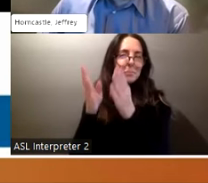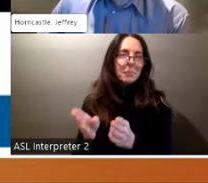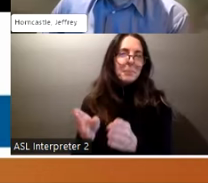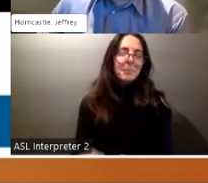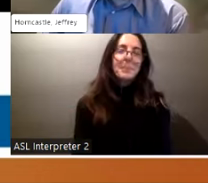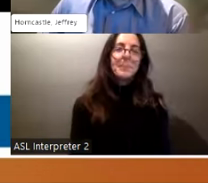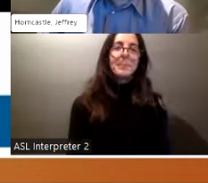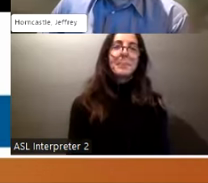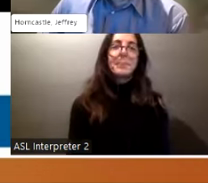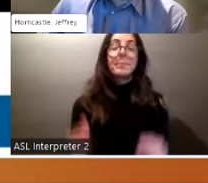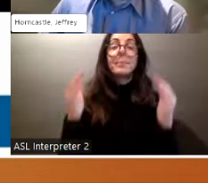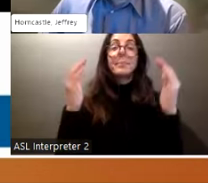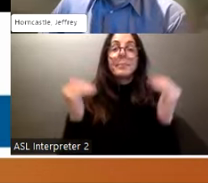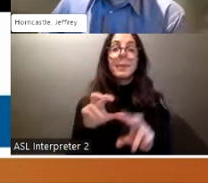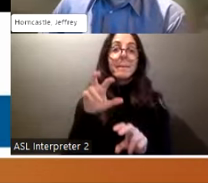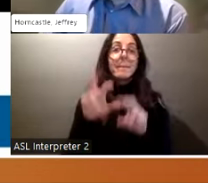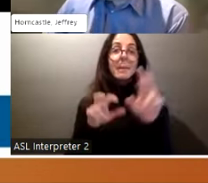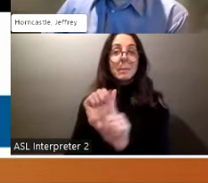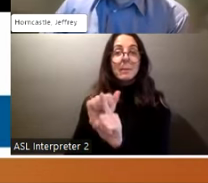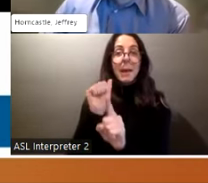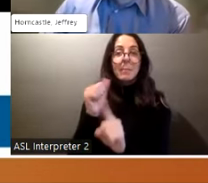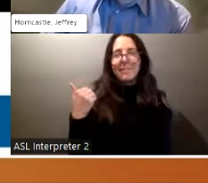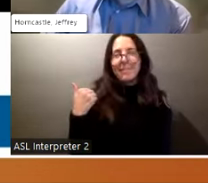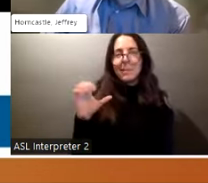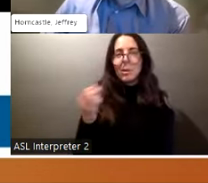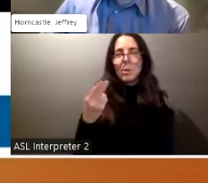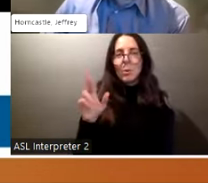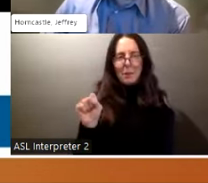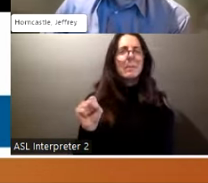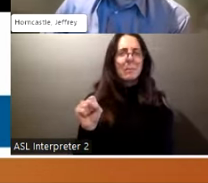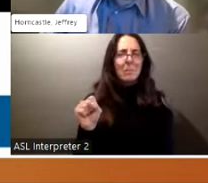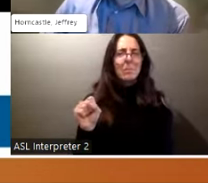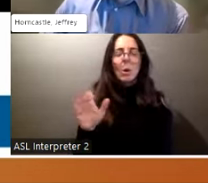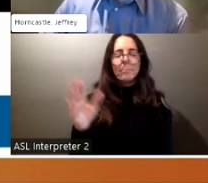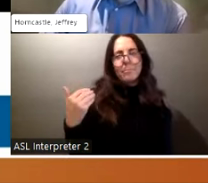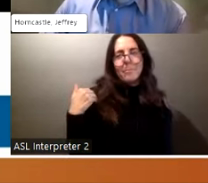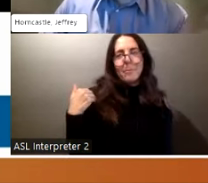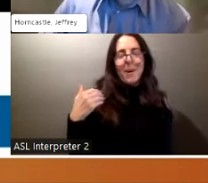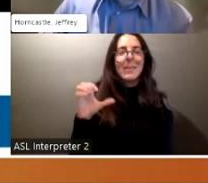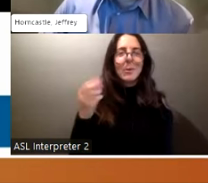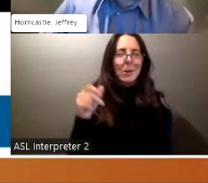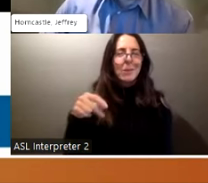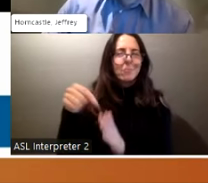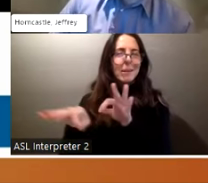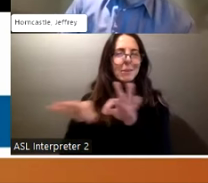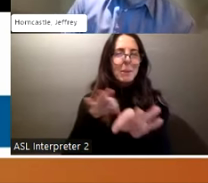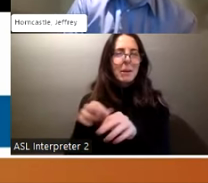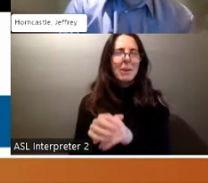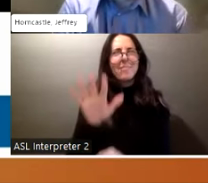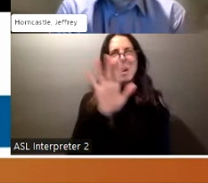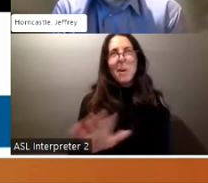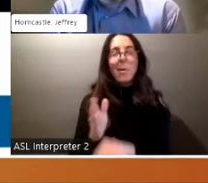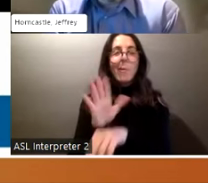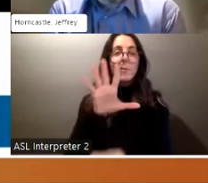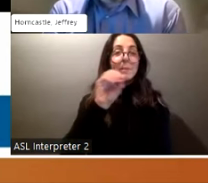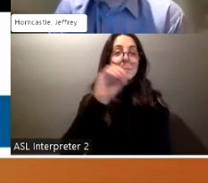So investment scams, and I know Chris touched on this quite a bit as well. We estimate that roughly, over